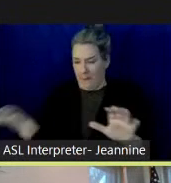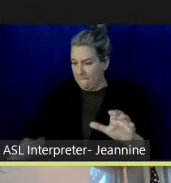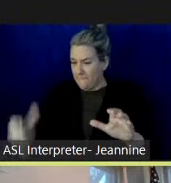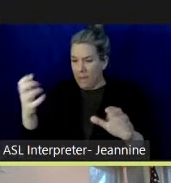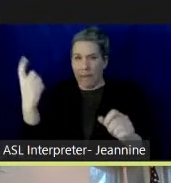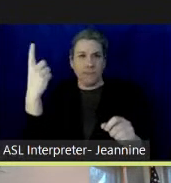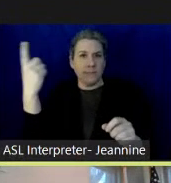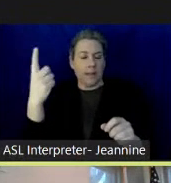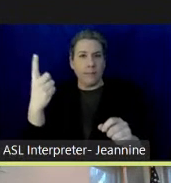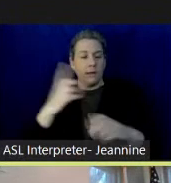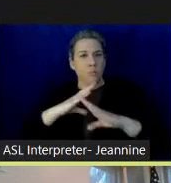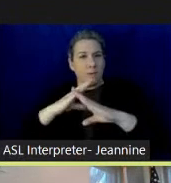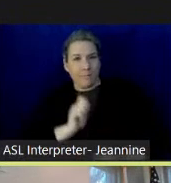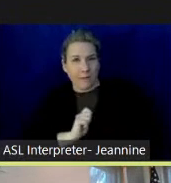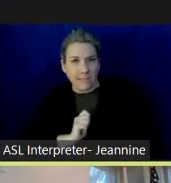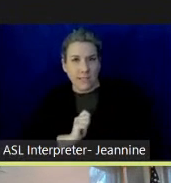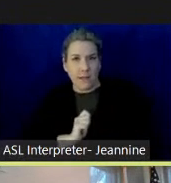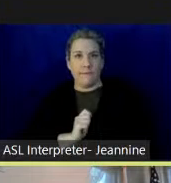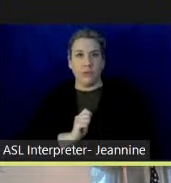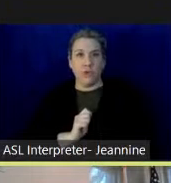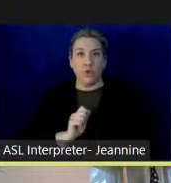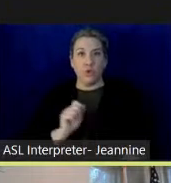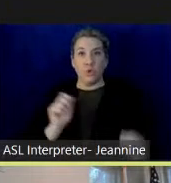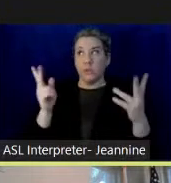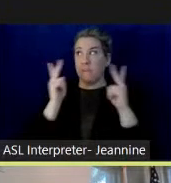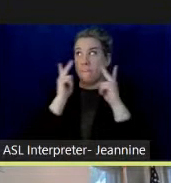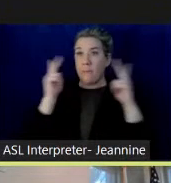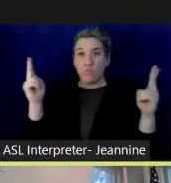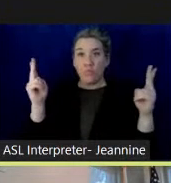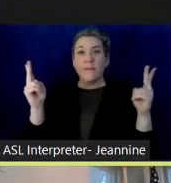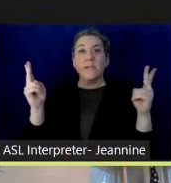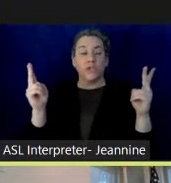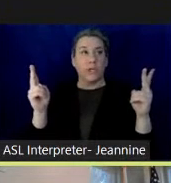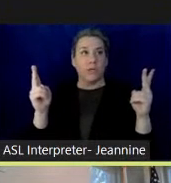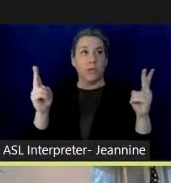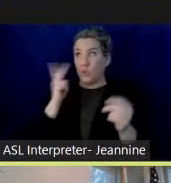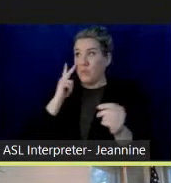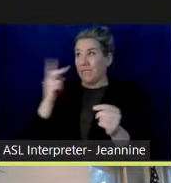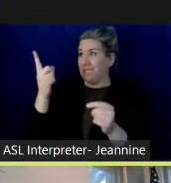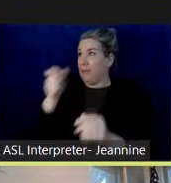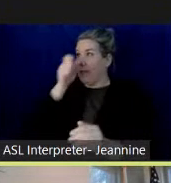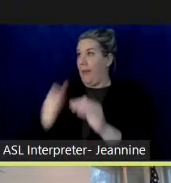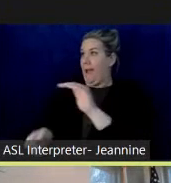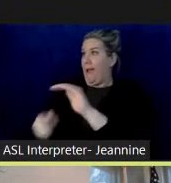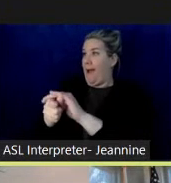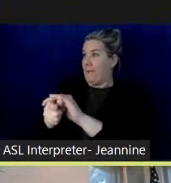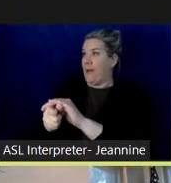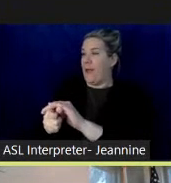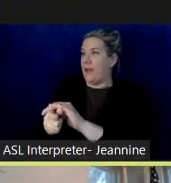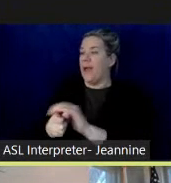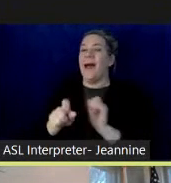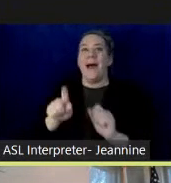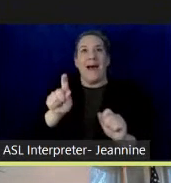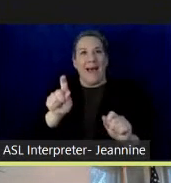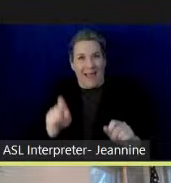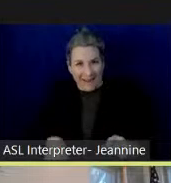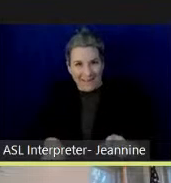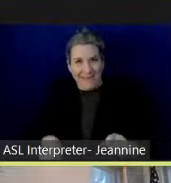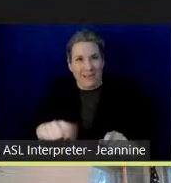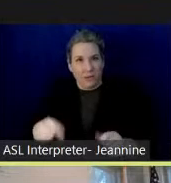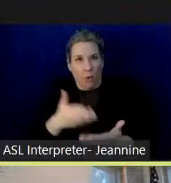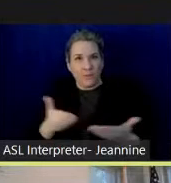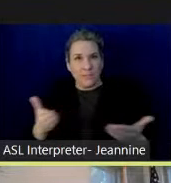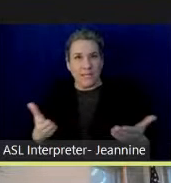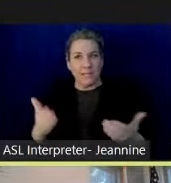use my peripheral vision to see that object that may be cover and to hide behind that. I need those facilities to come back online to help me survive through this